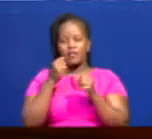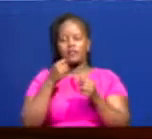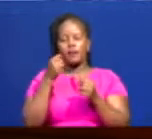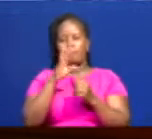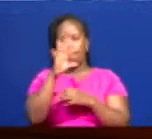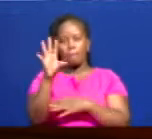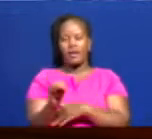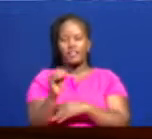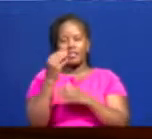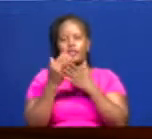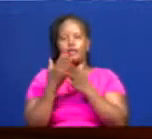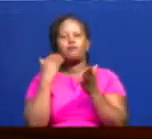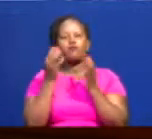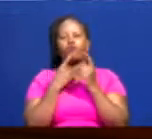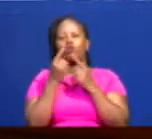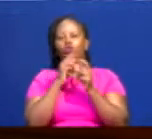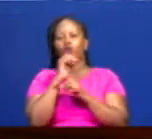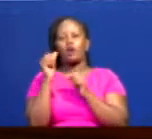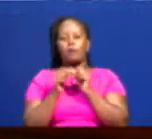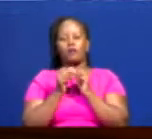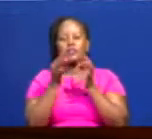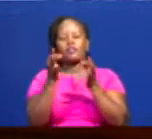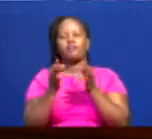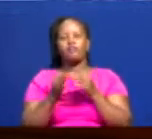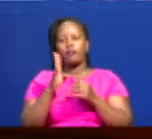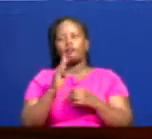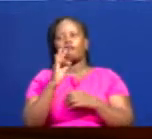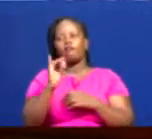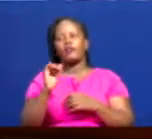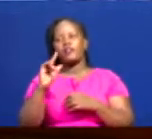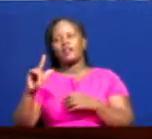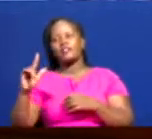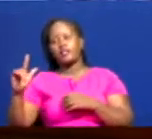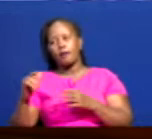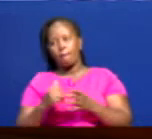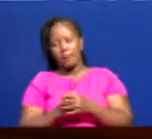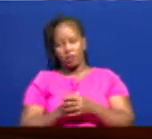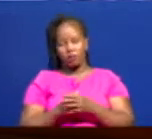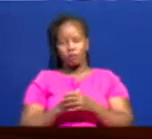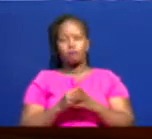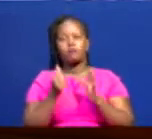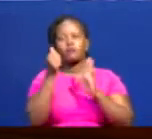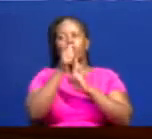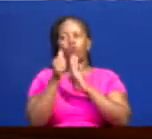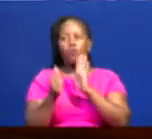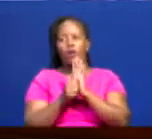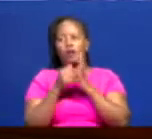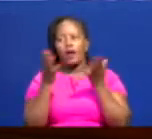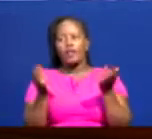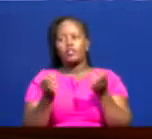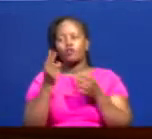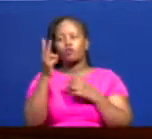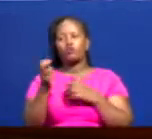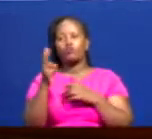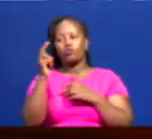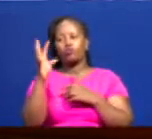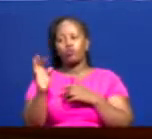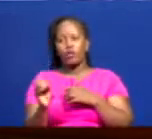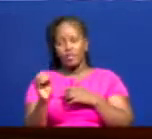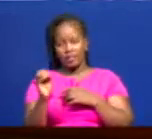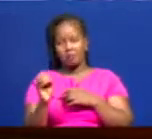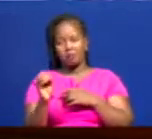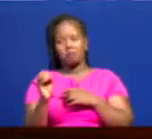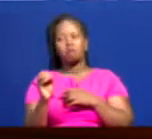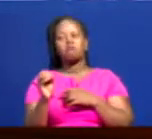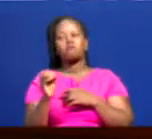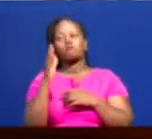we go to the finance bill. And it's my submission that Article 220,